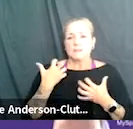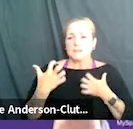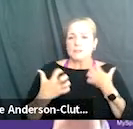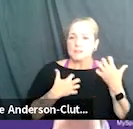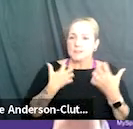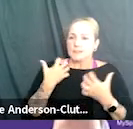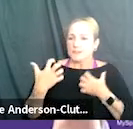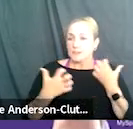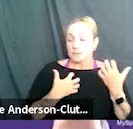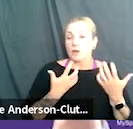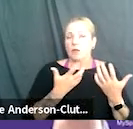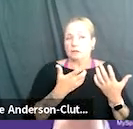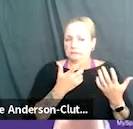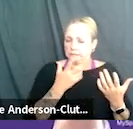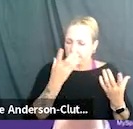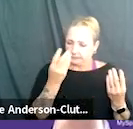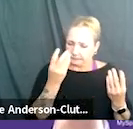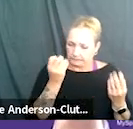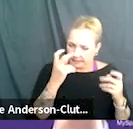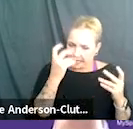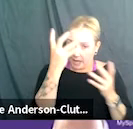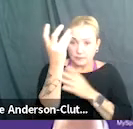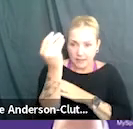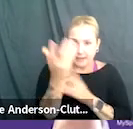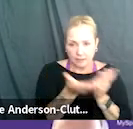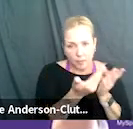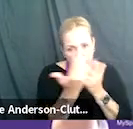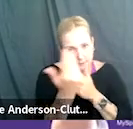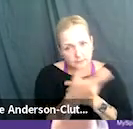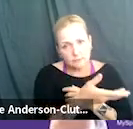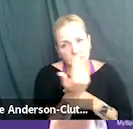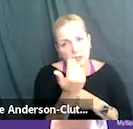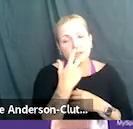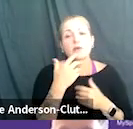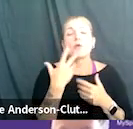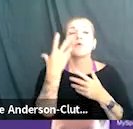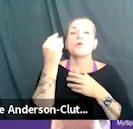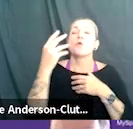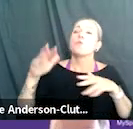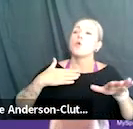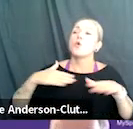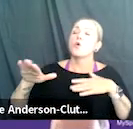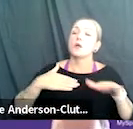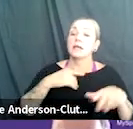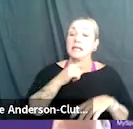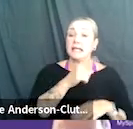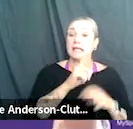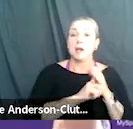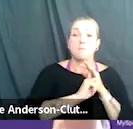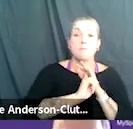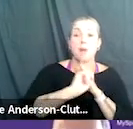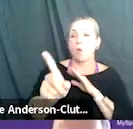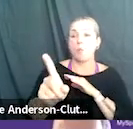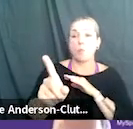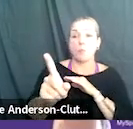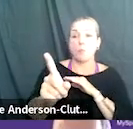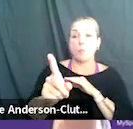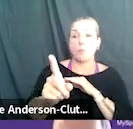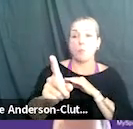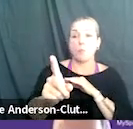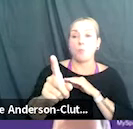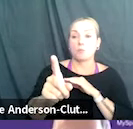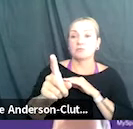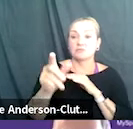off. And so we had to sort of chase him down, because he was running towards Sanatorium Road, and his mom said that wasn't particularly unusual, that they basically had to hold his hand